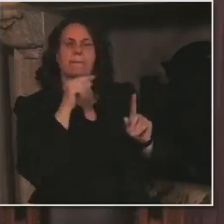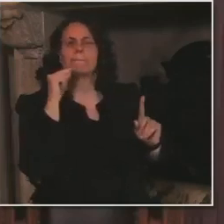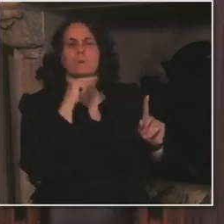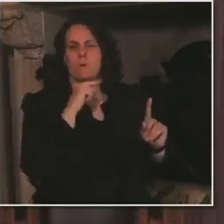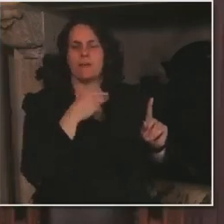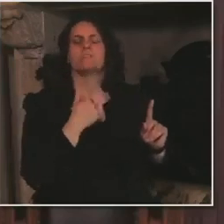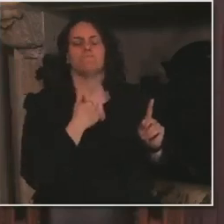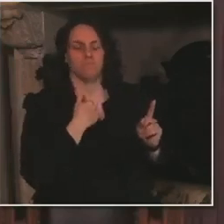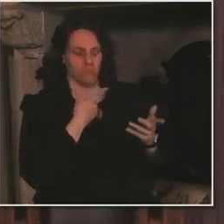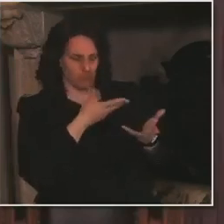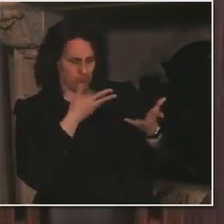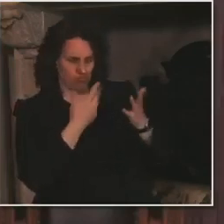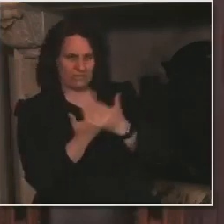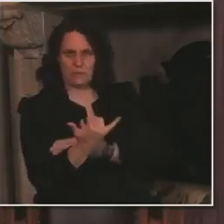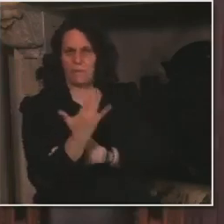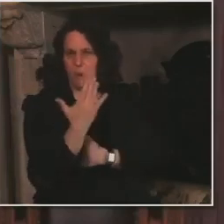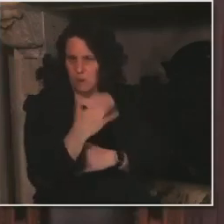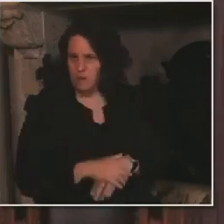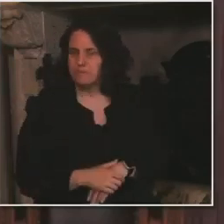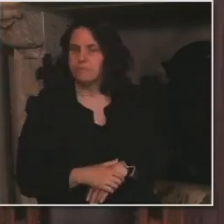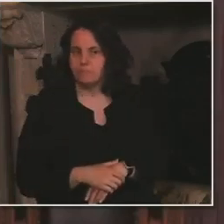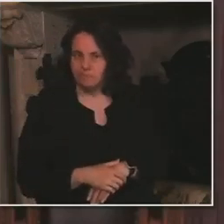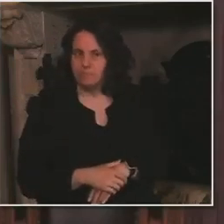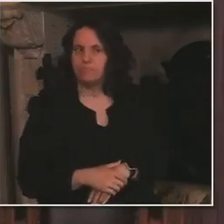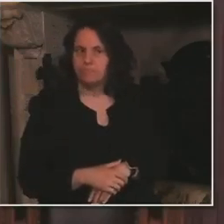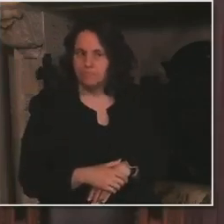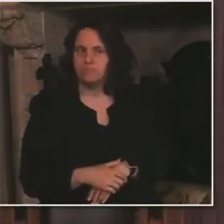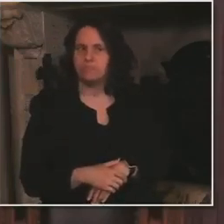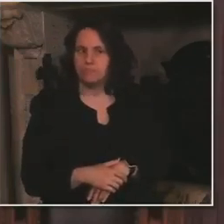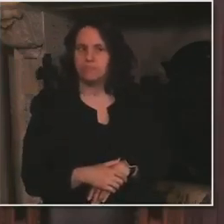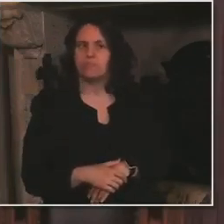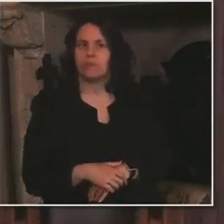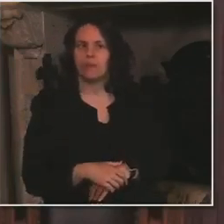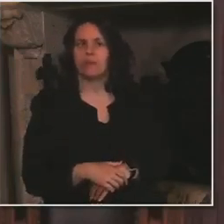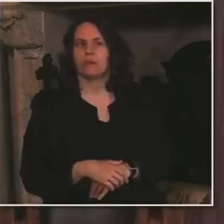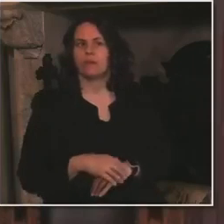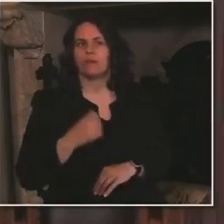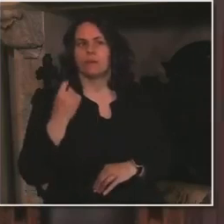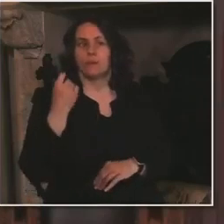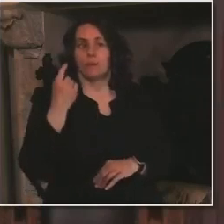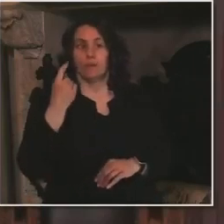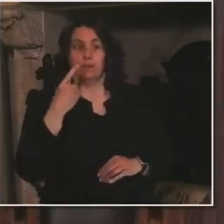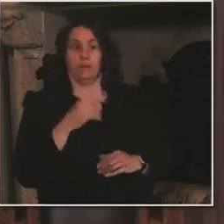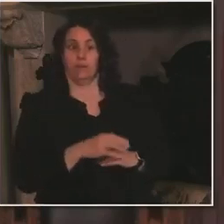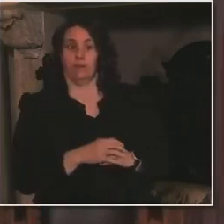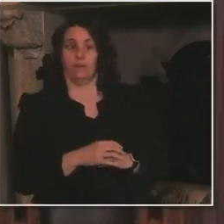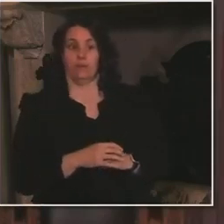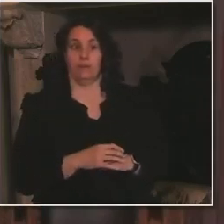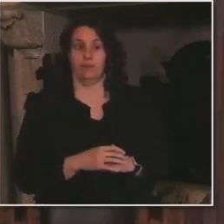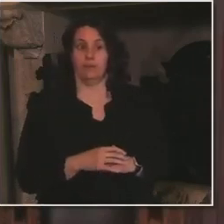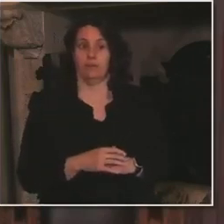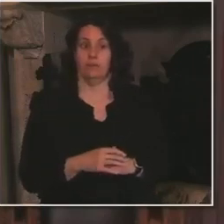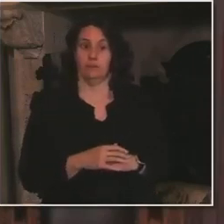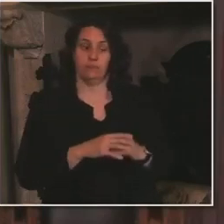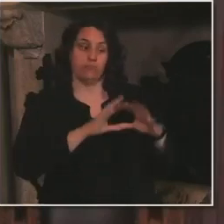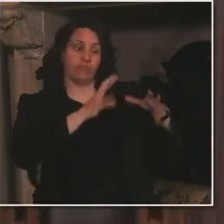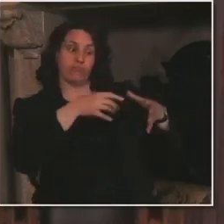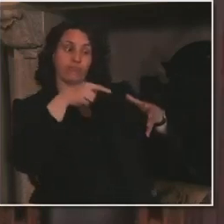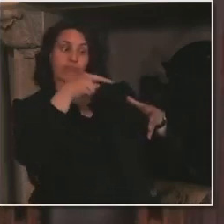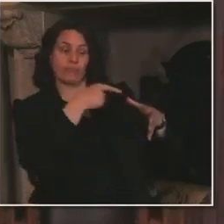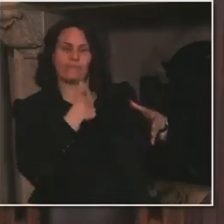the physician that advises that group is the head of the Medical College of Wisconsin, and listening to